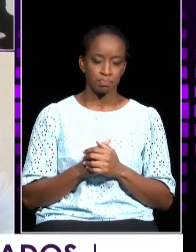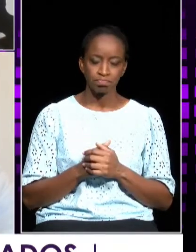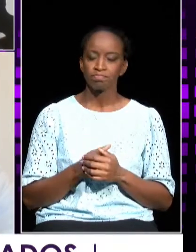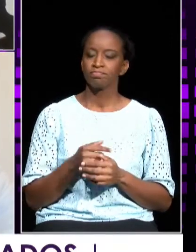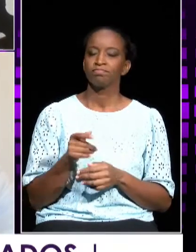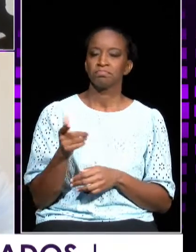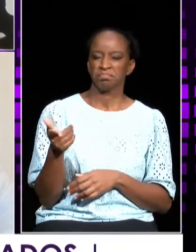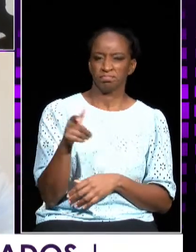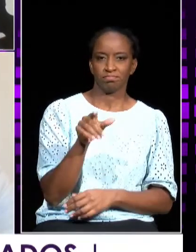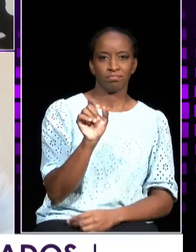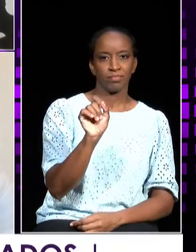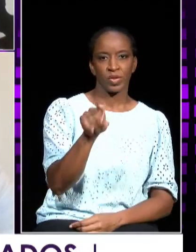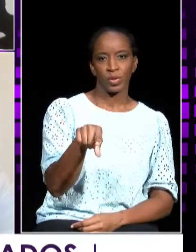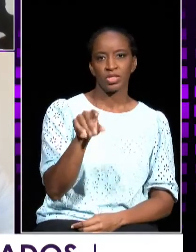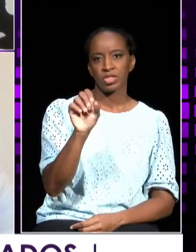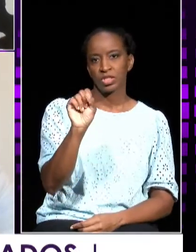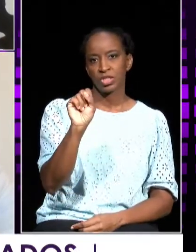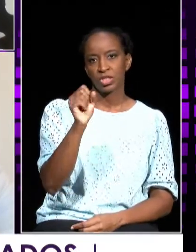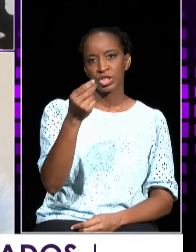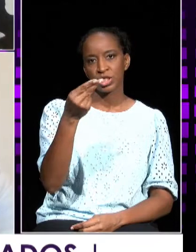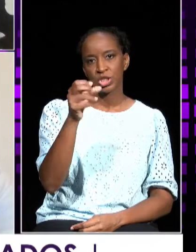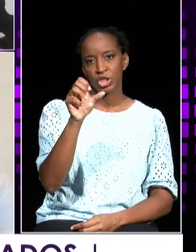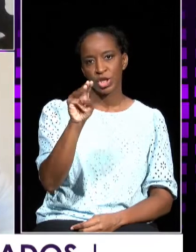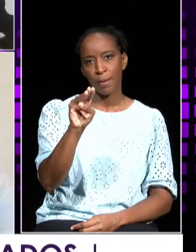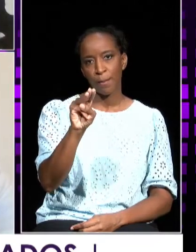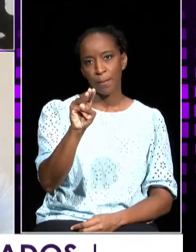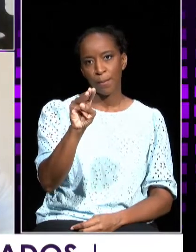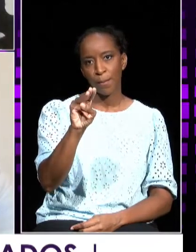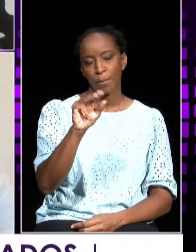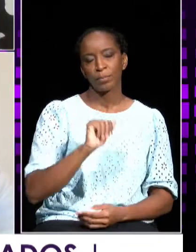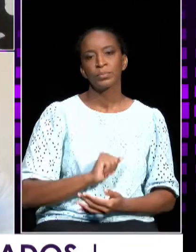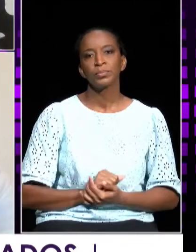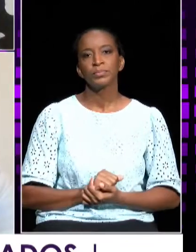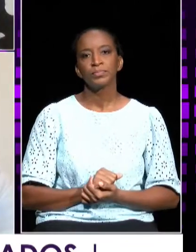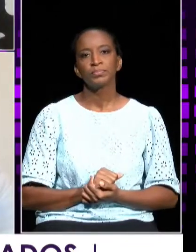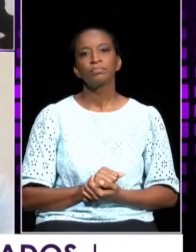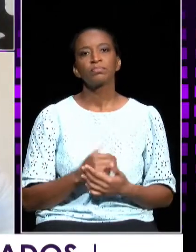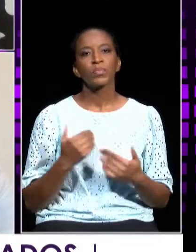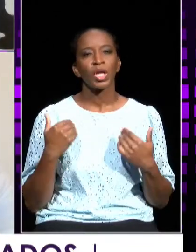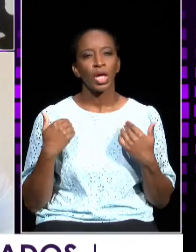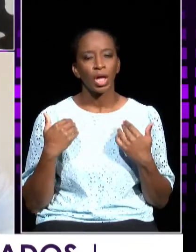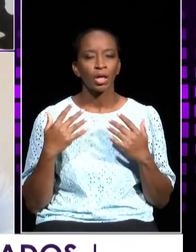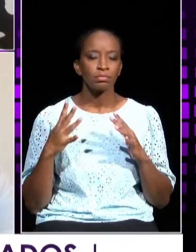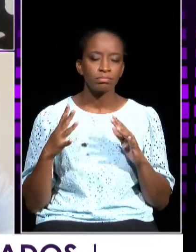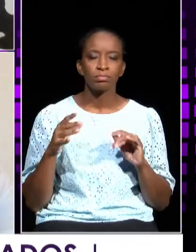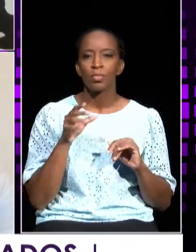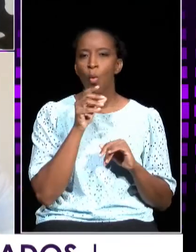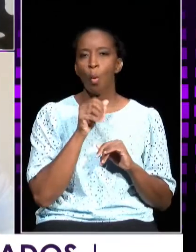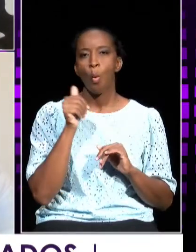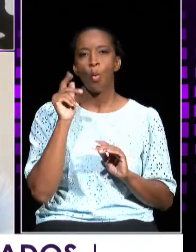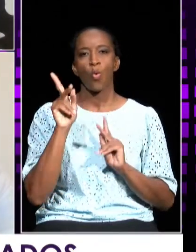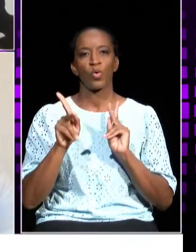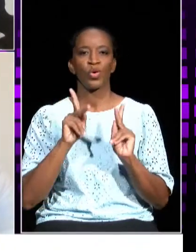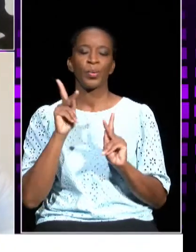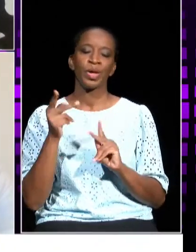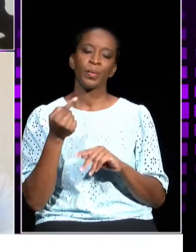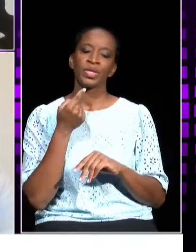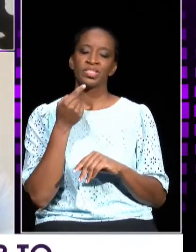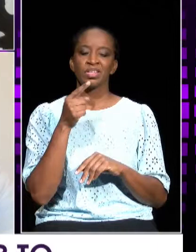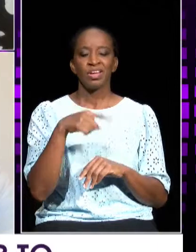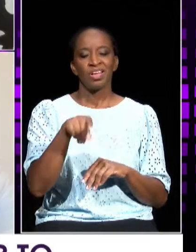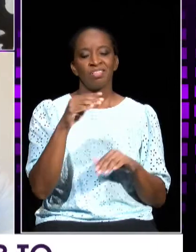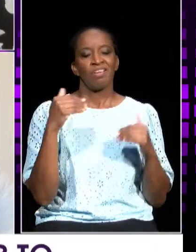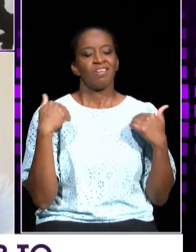things I wanted to get back to you on is older persons like to say, young people idle and they always getting involved